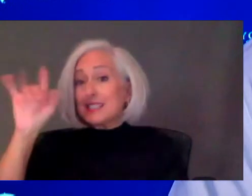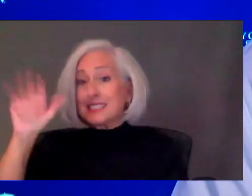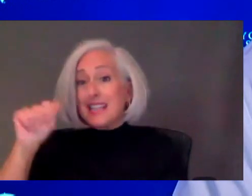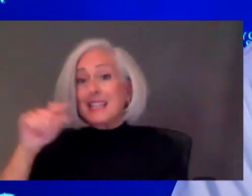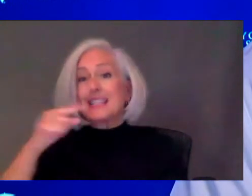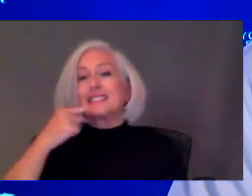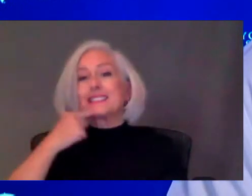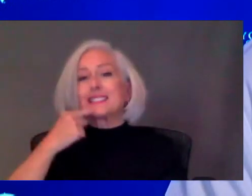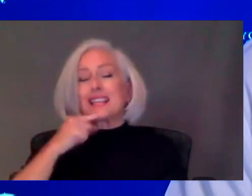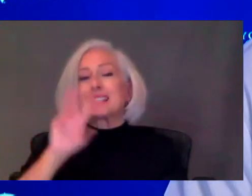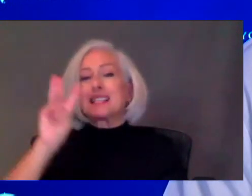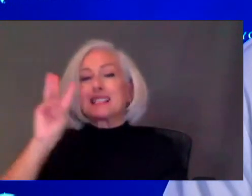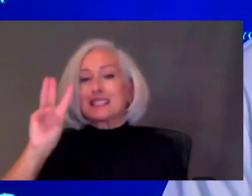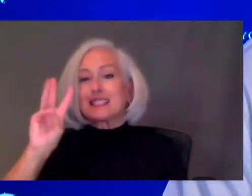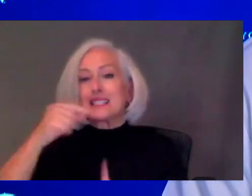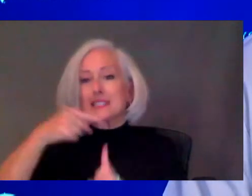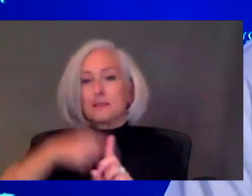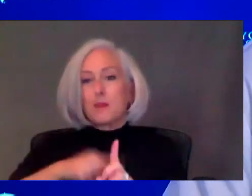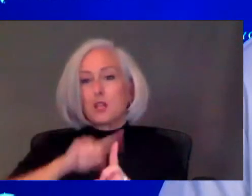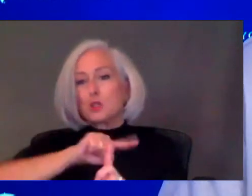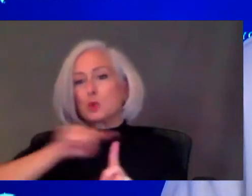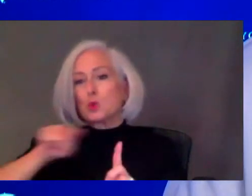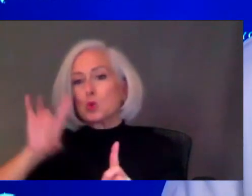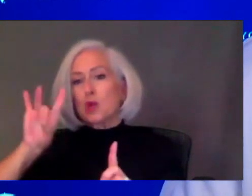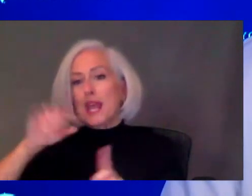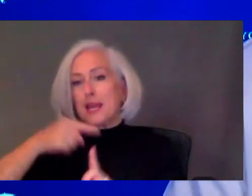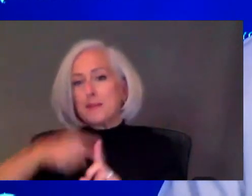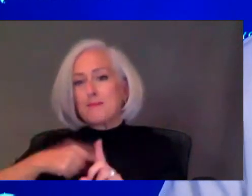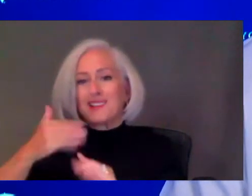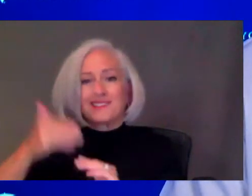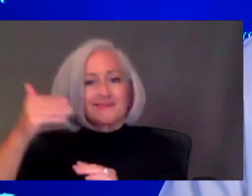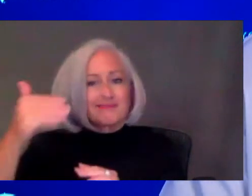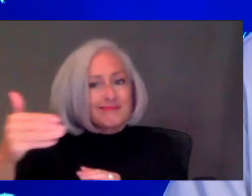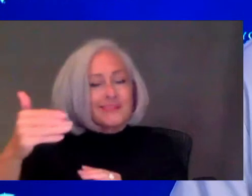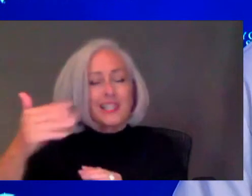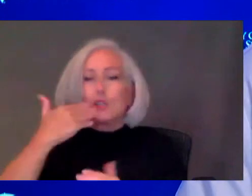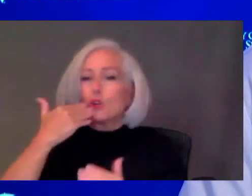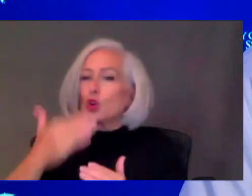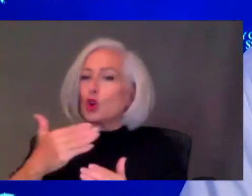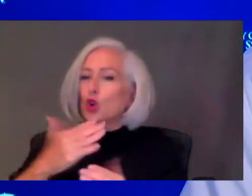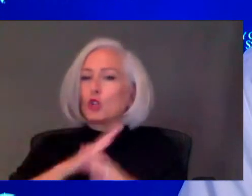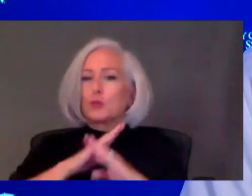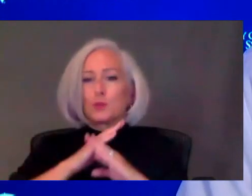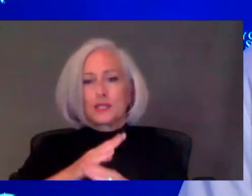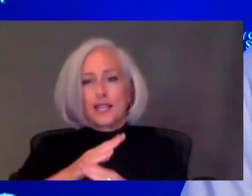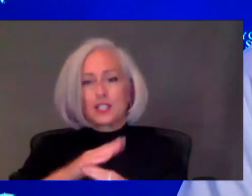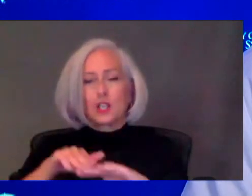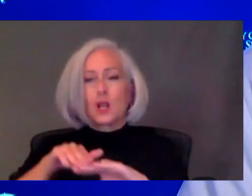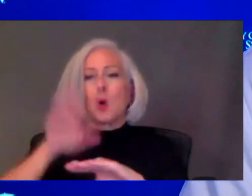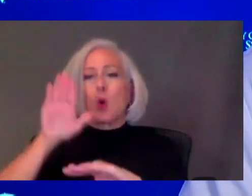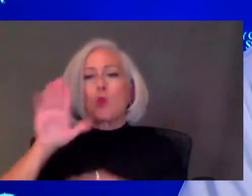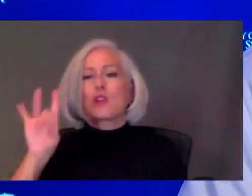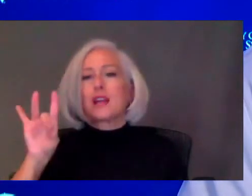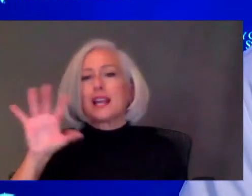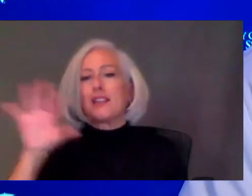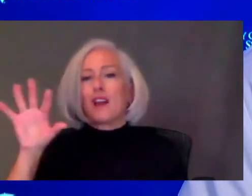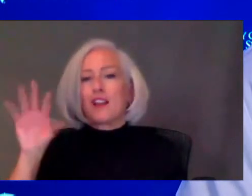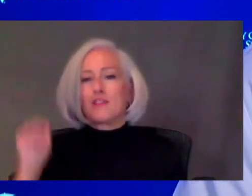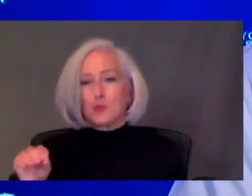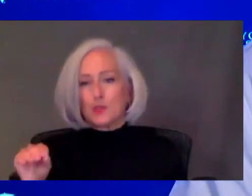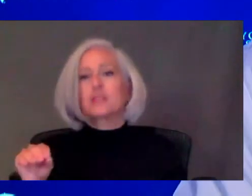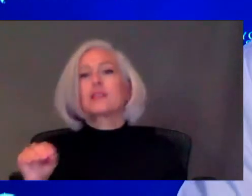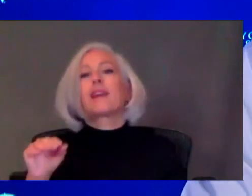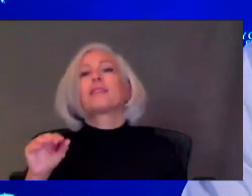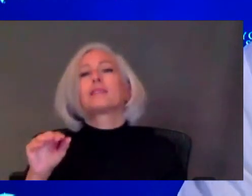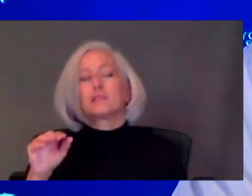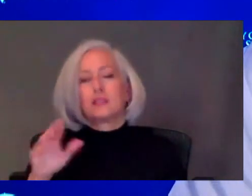waning immunity in men compared to women, or waning immunity and that's from one of these New England Journal of Medicine articles. Well,